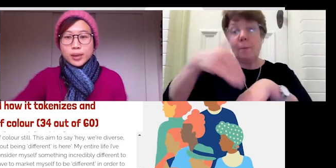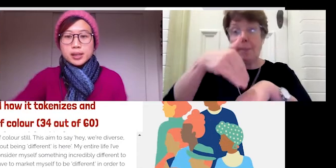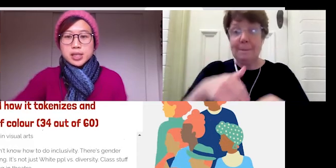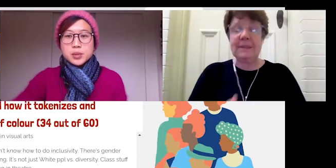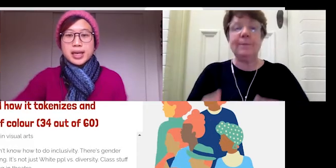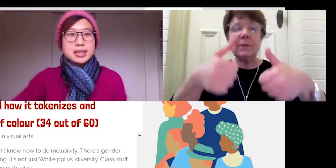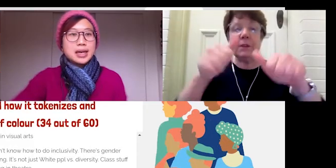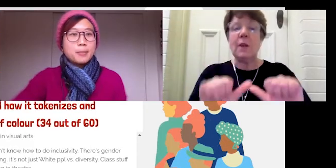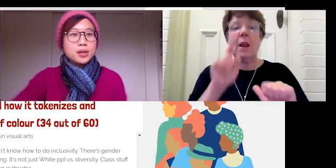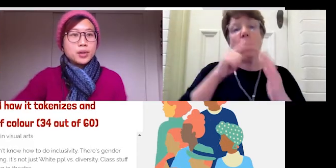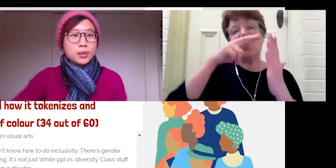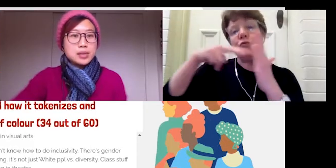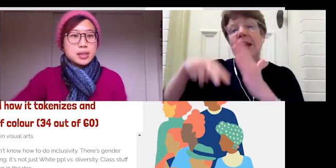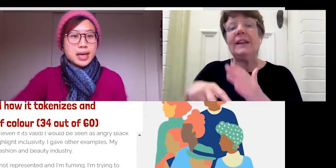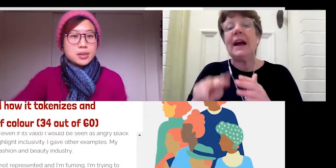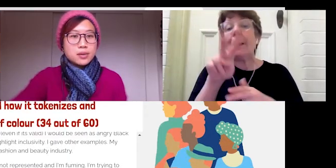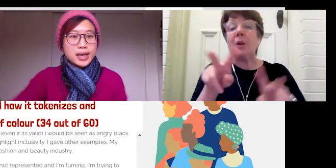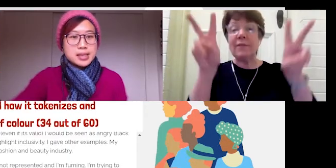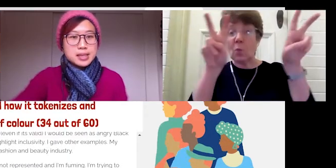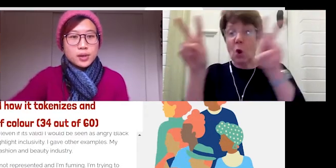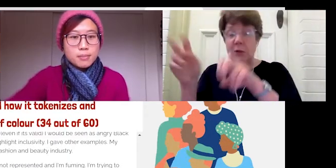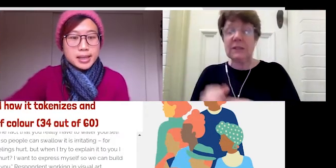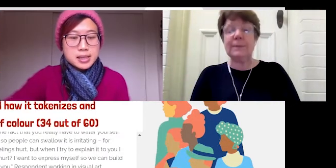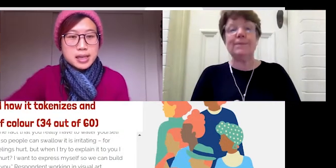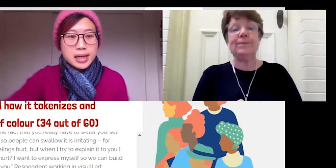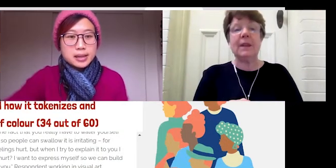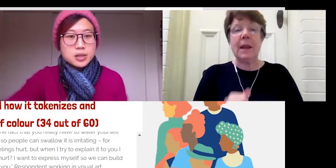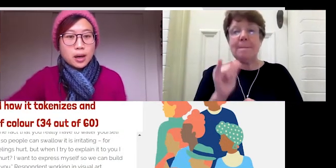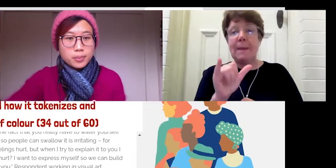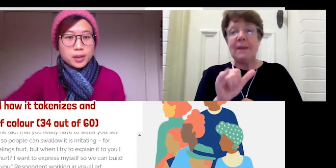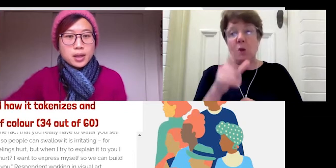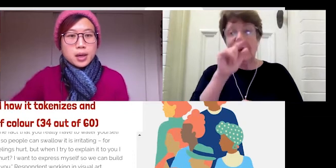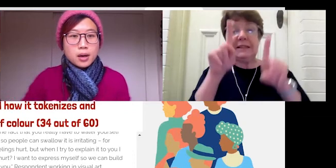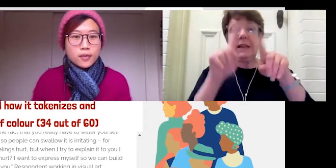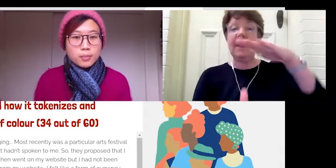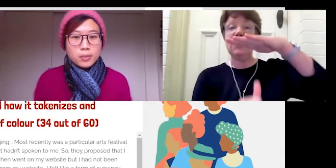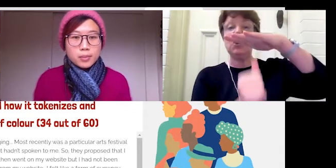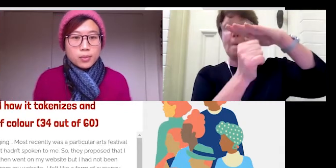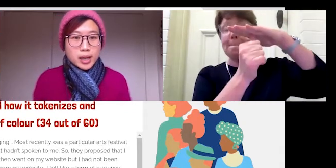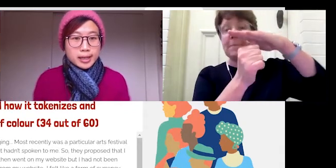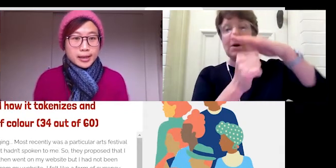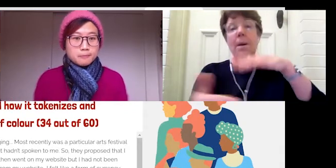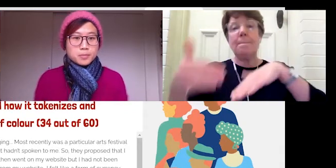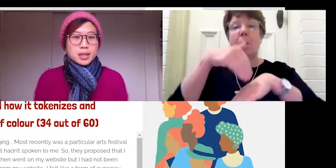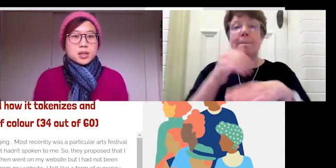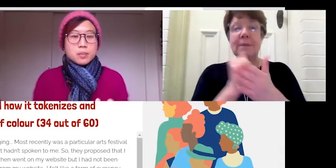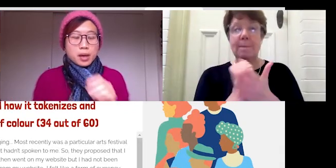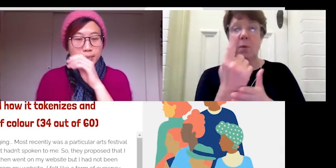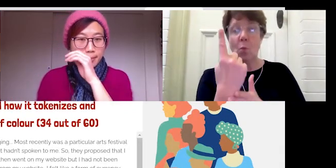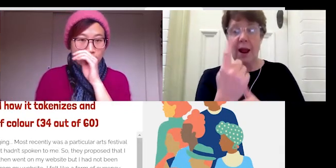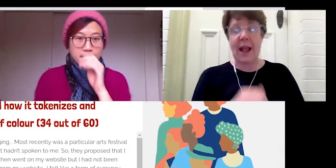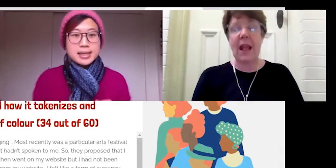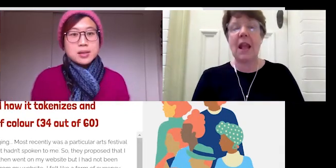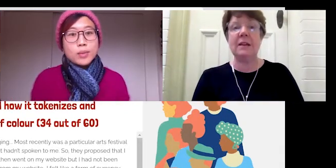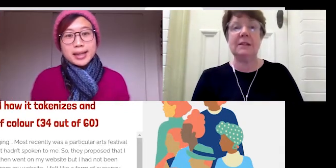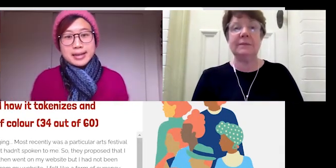I will just read a couple of the quotes. So Francis, if you don't mind just starting at the top of problem number 1 there. So problem